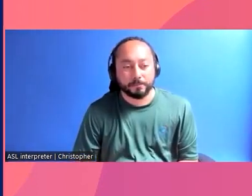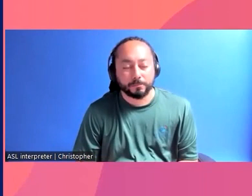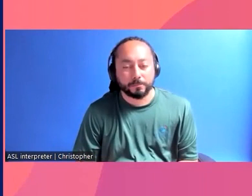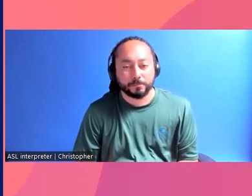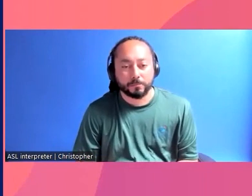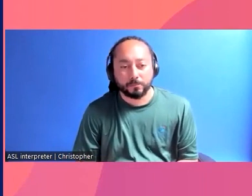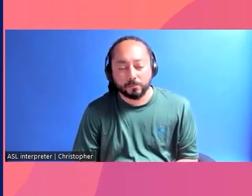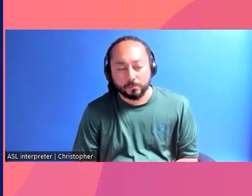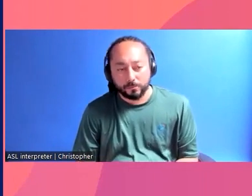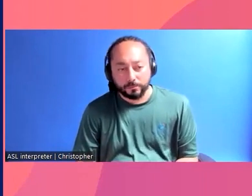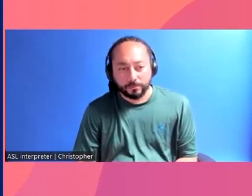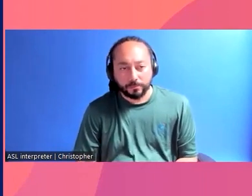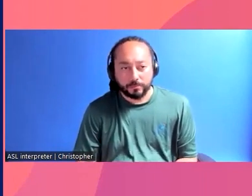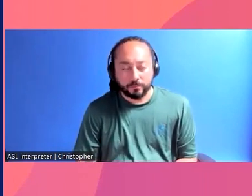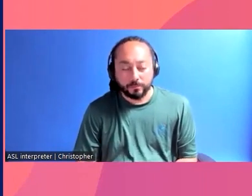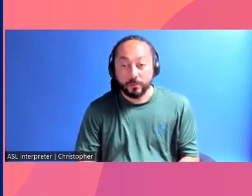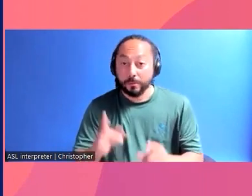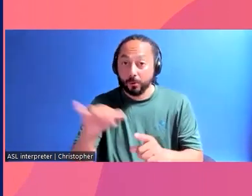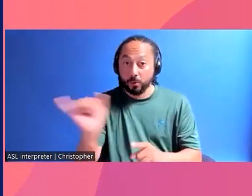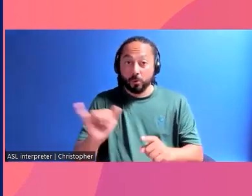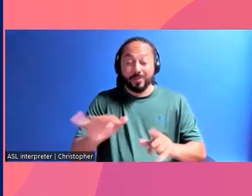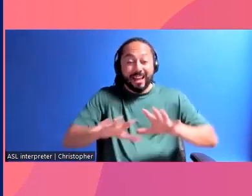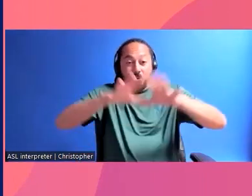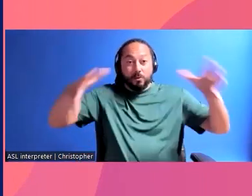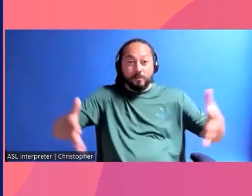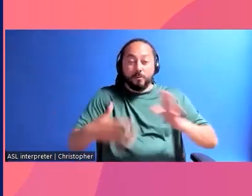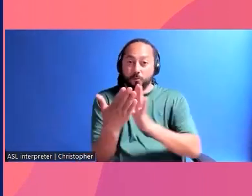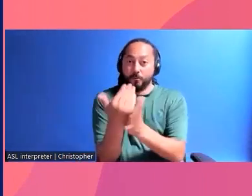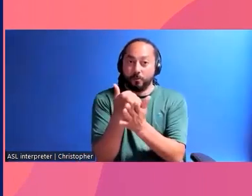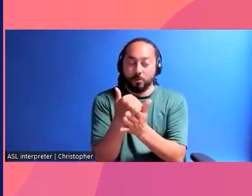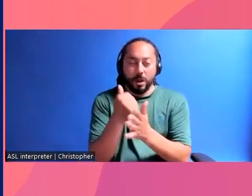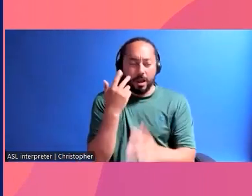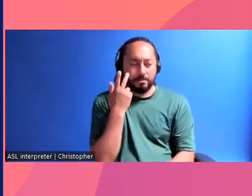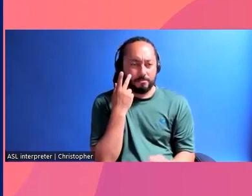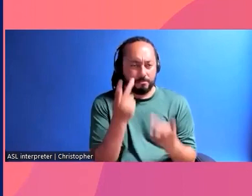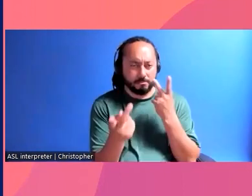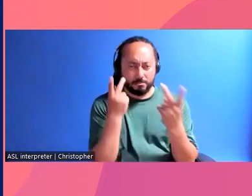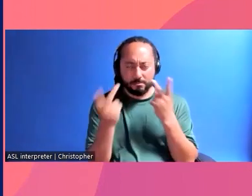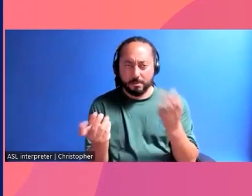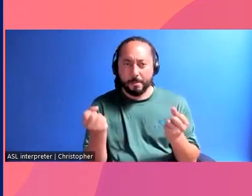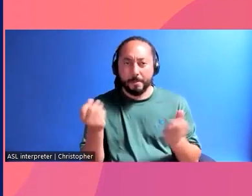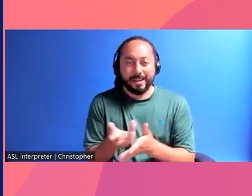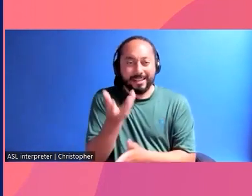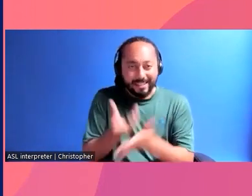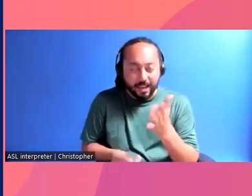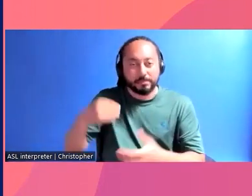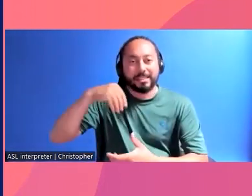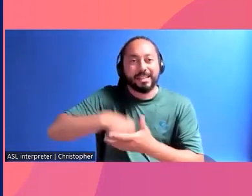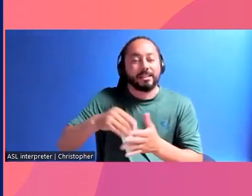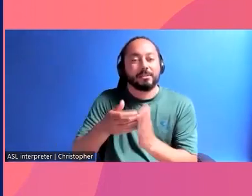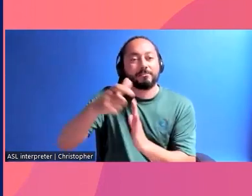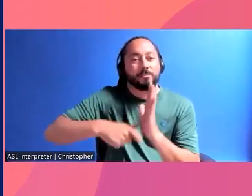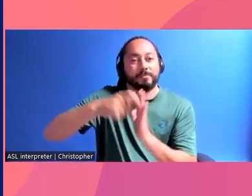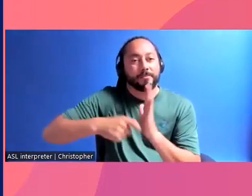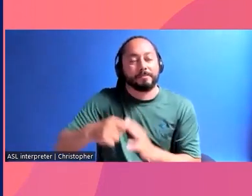But then conducting the scoping review also introduced several gaps in this literature. And in addition